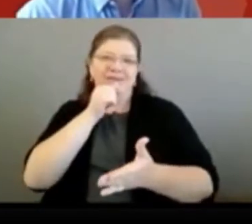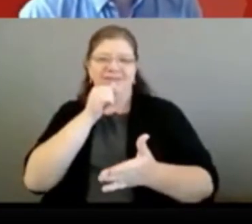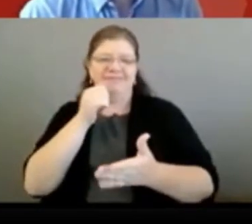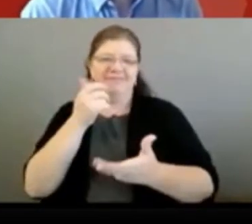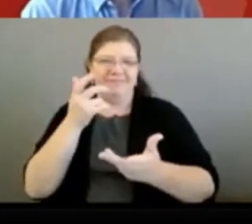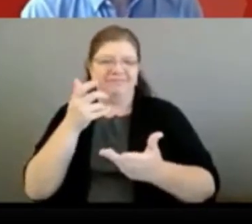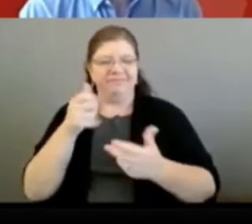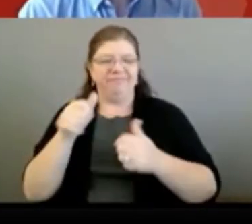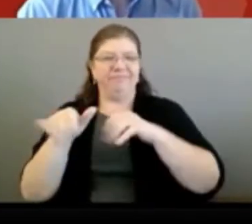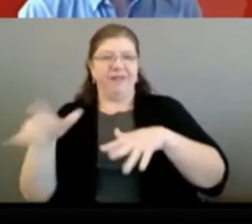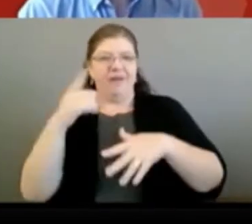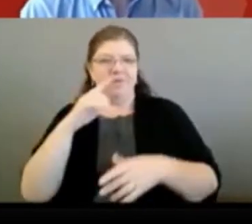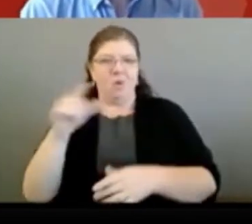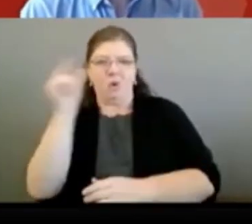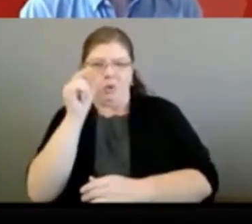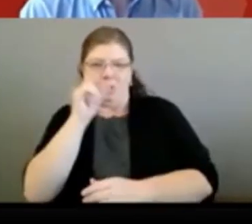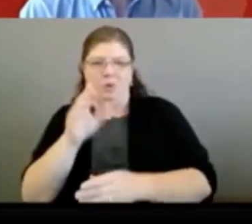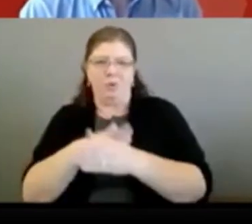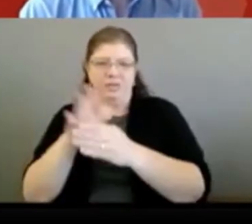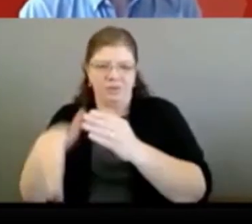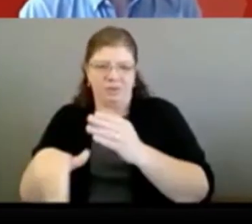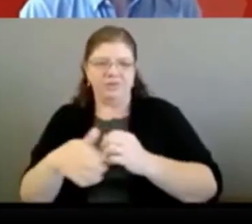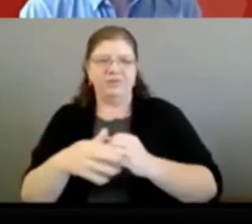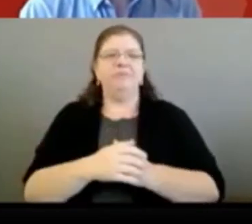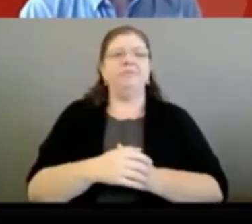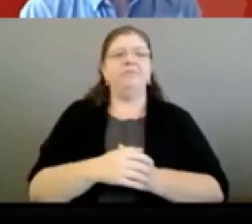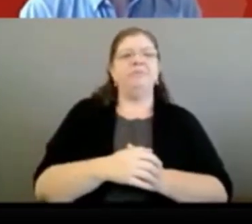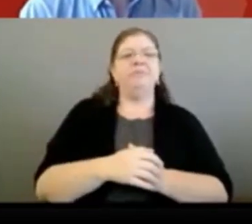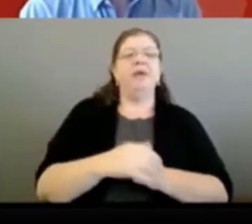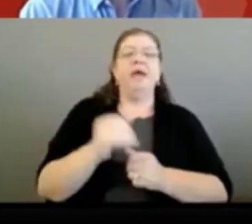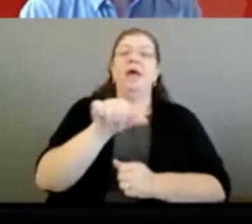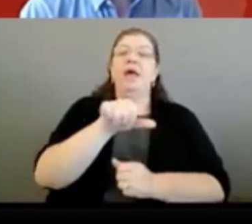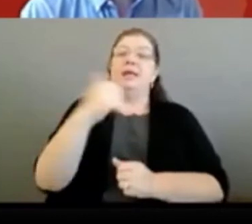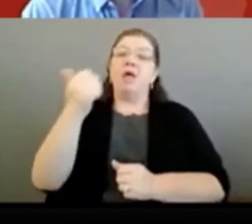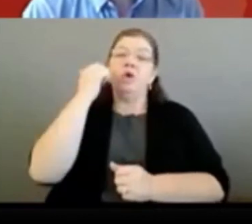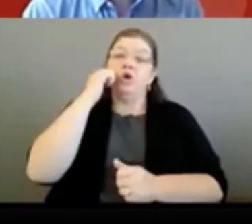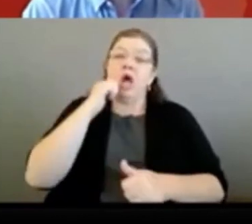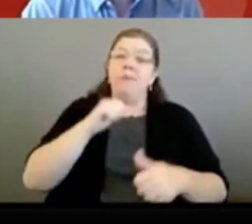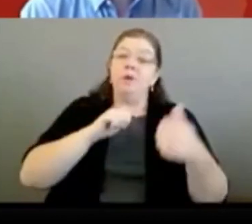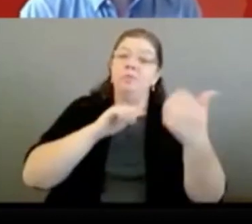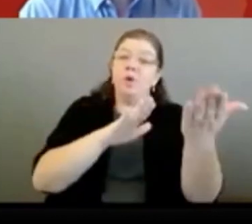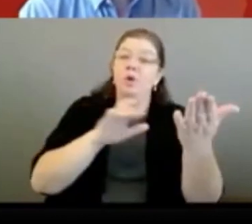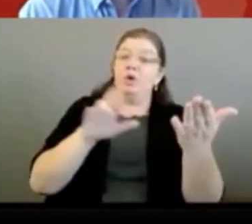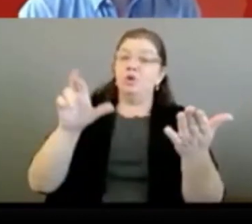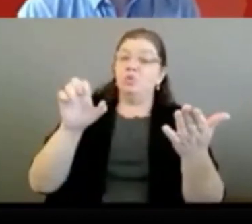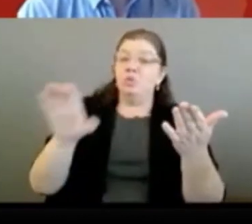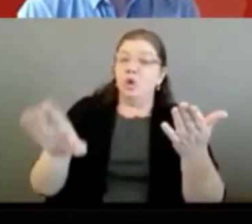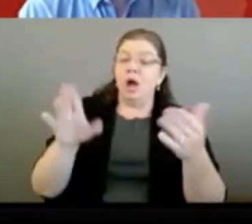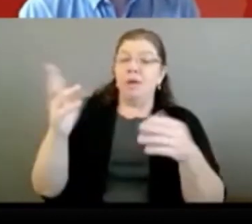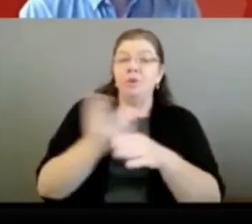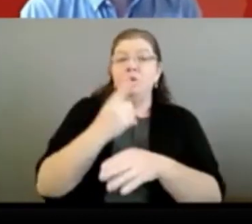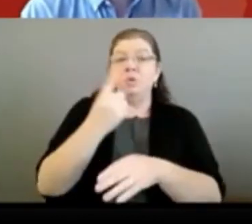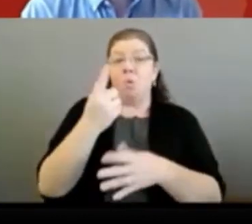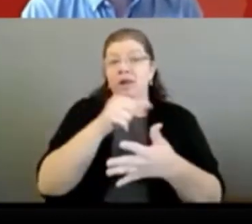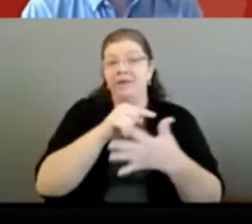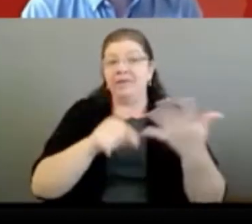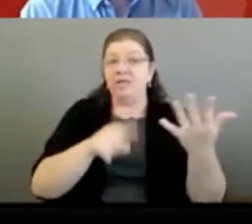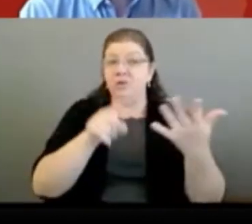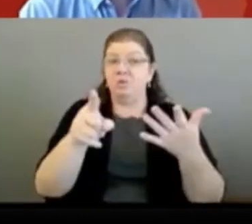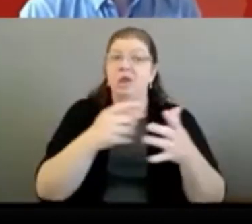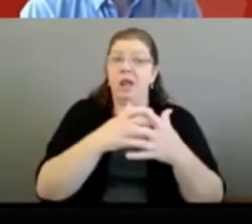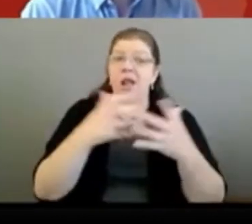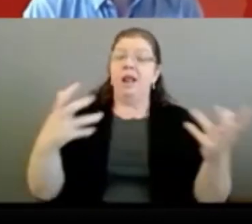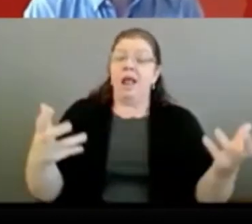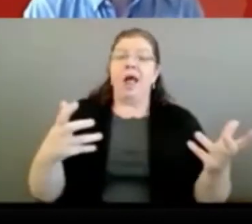results. Another common approach, I think Rob has used one of these lexicons pretty extensively,